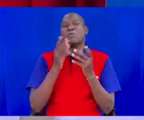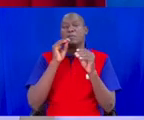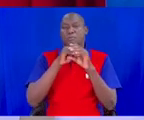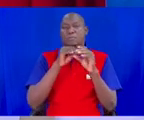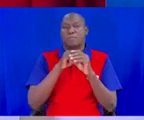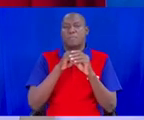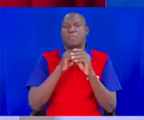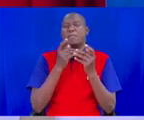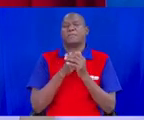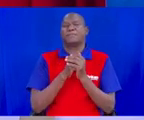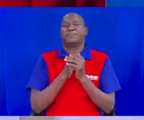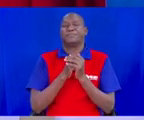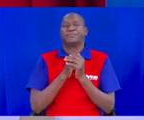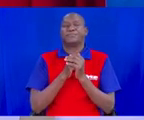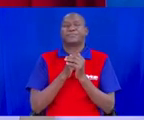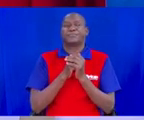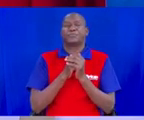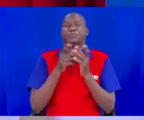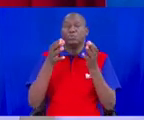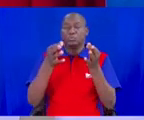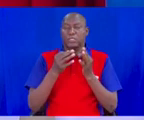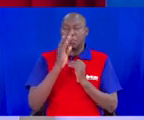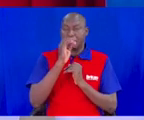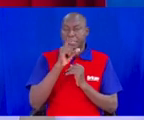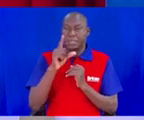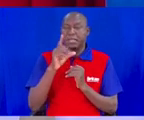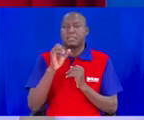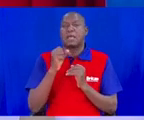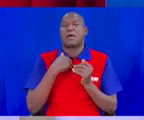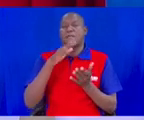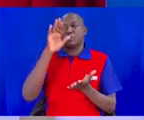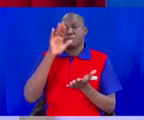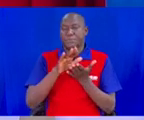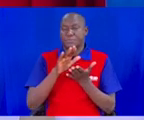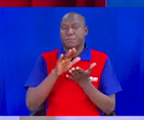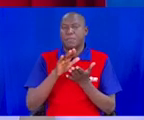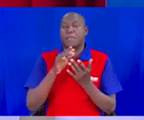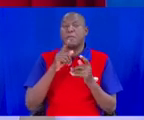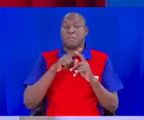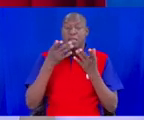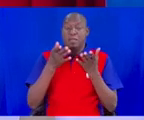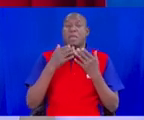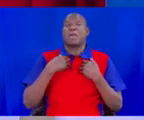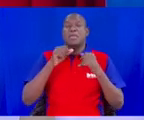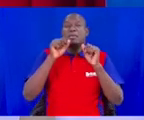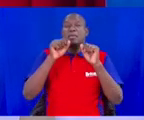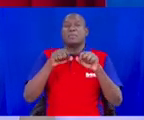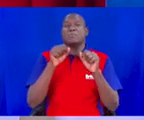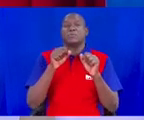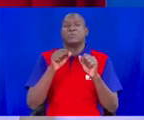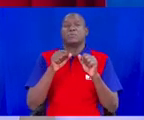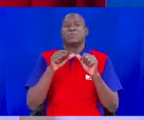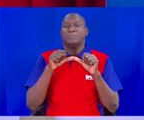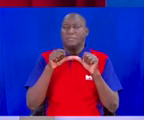deposits have really plummeted. Treasury bill rates have really come down, but we've been able to still maintain the